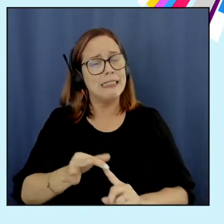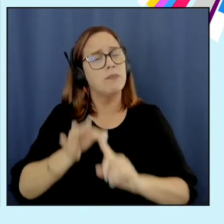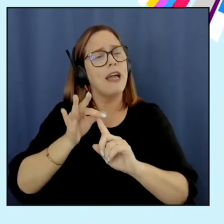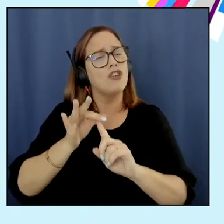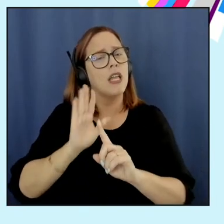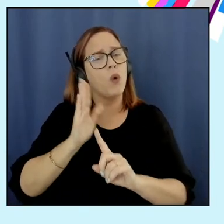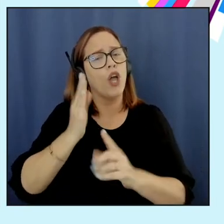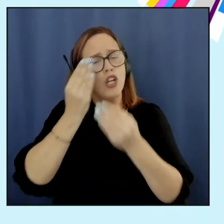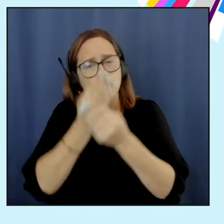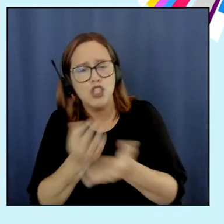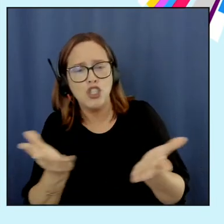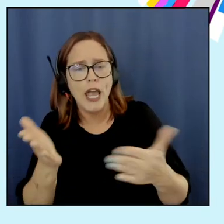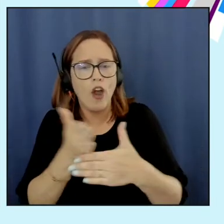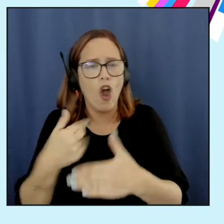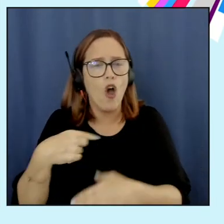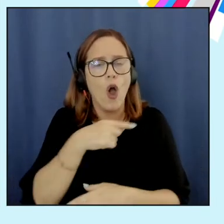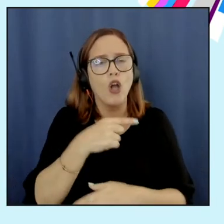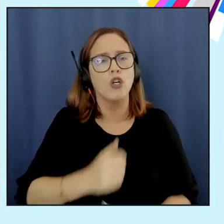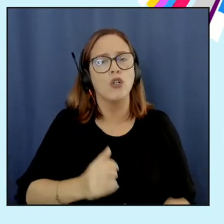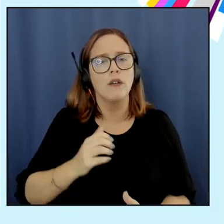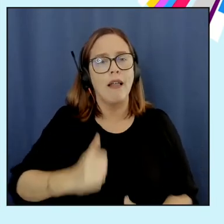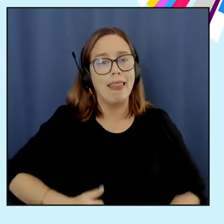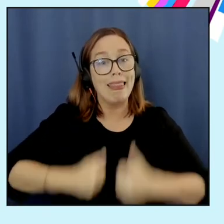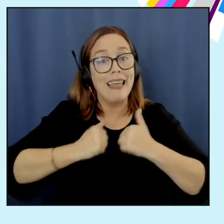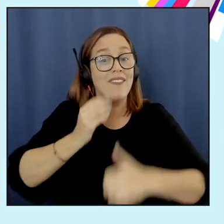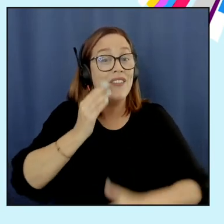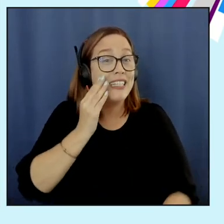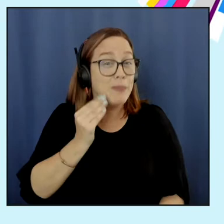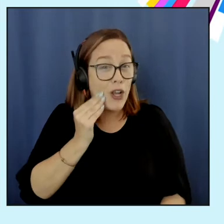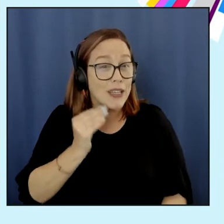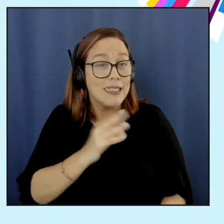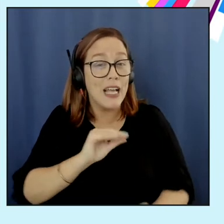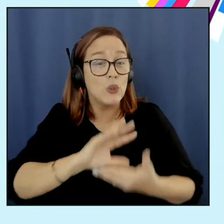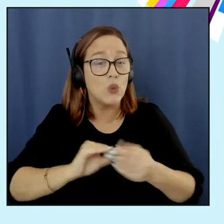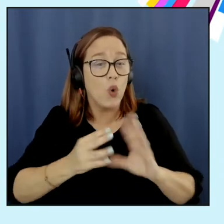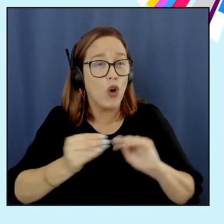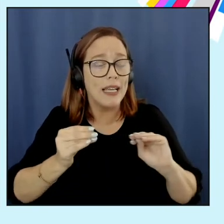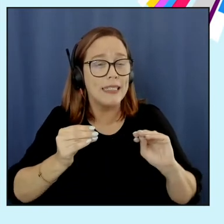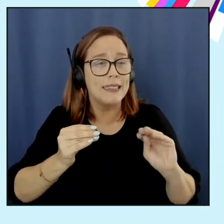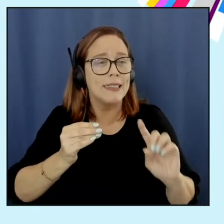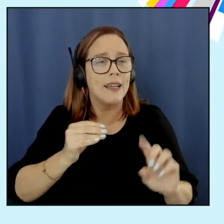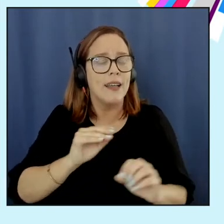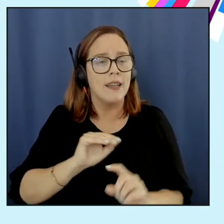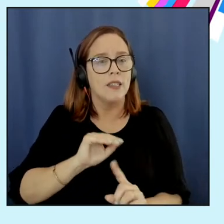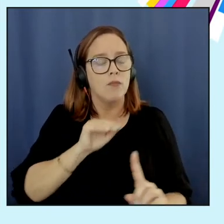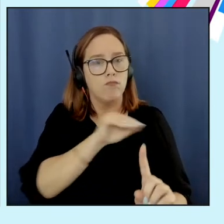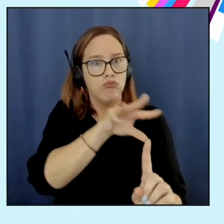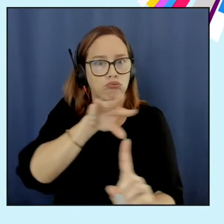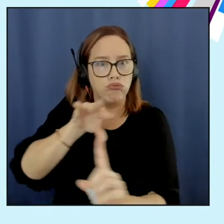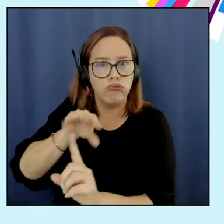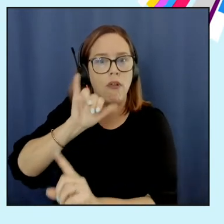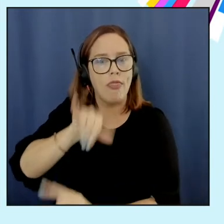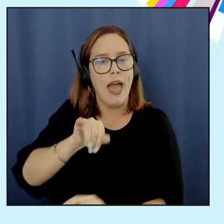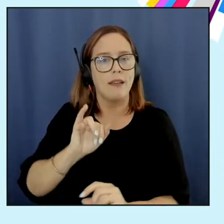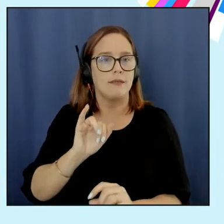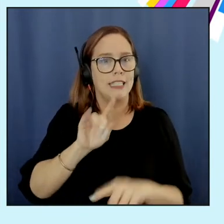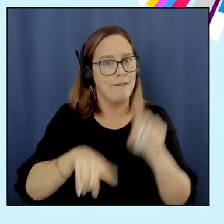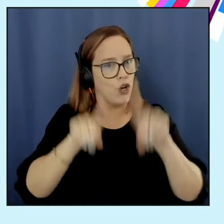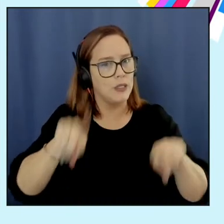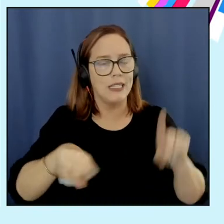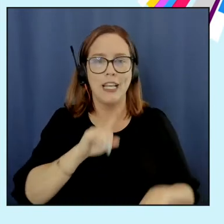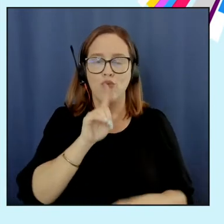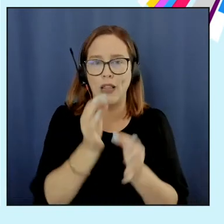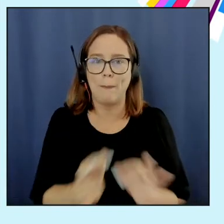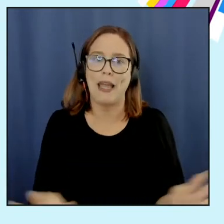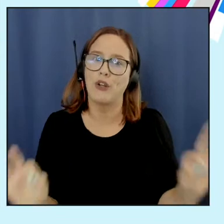that shares the lived experiences in all, you know, its vibrance and its diversity, it really matters. Yeah,